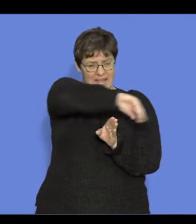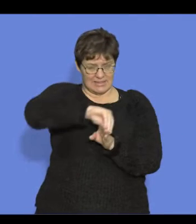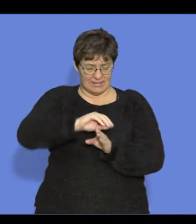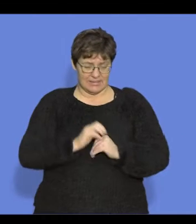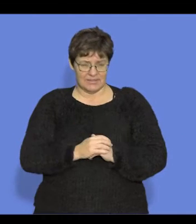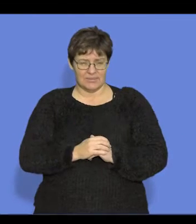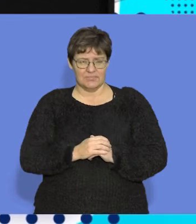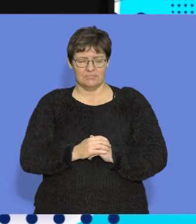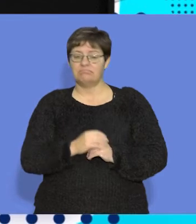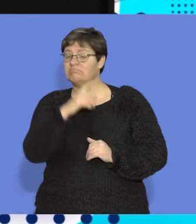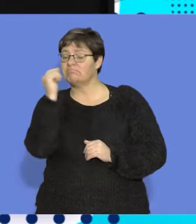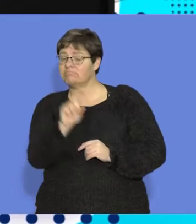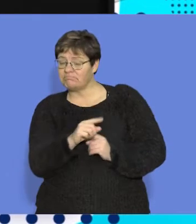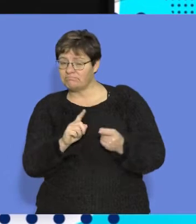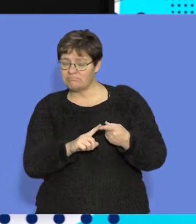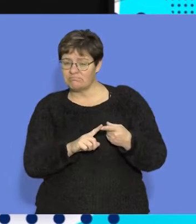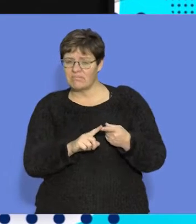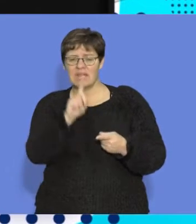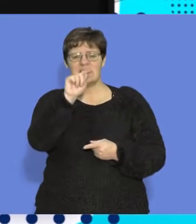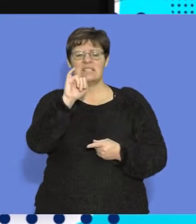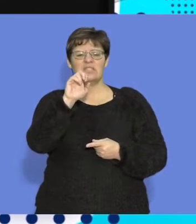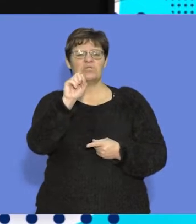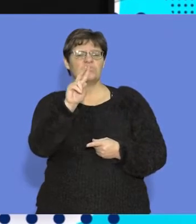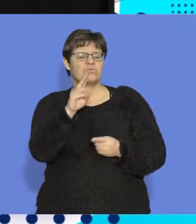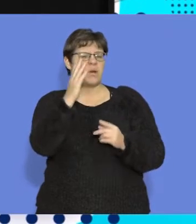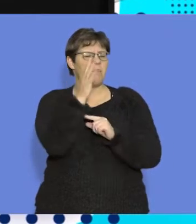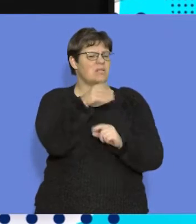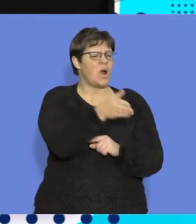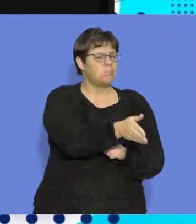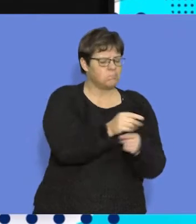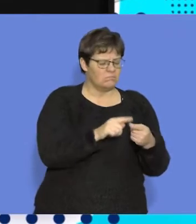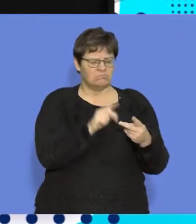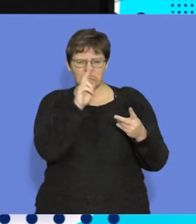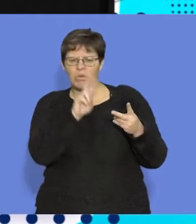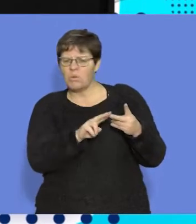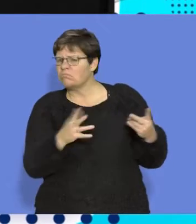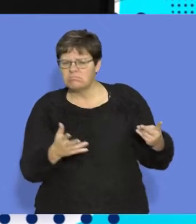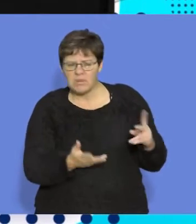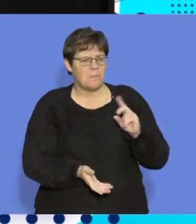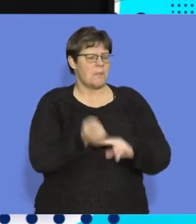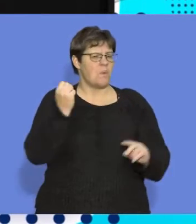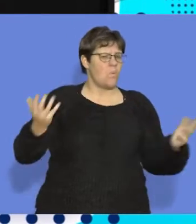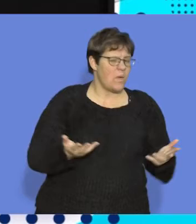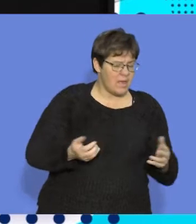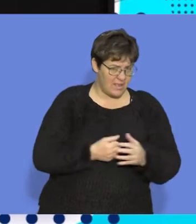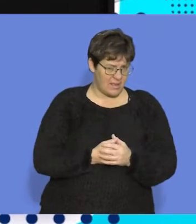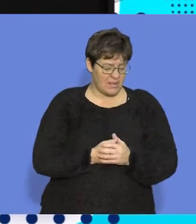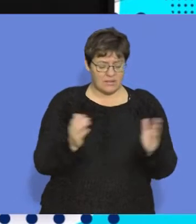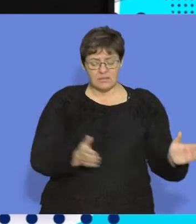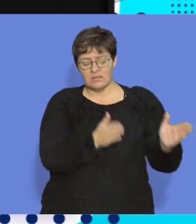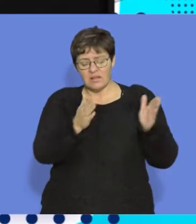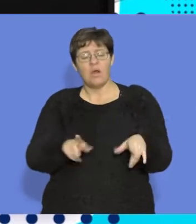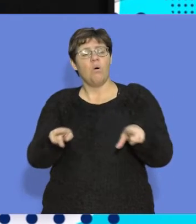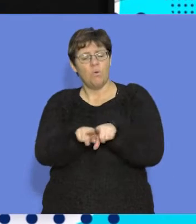namely, what types of tissues do we find in a plant, what do they look like, where they're found. But we also need